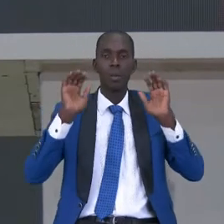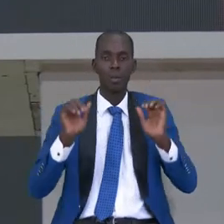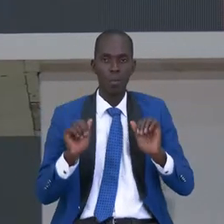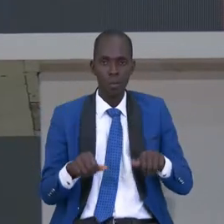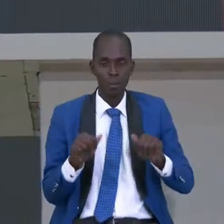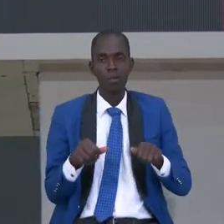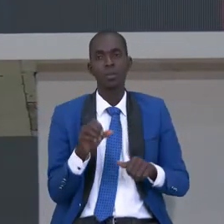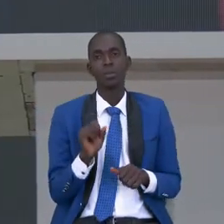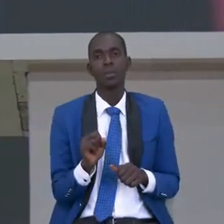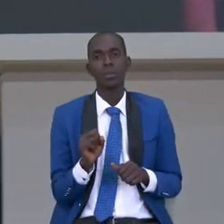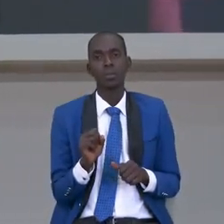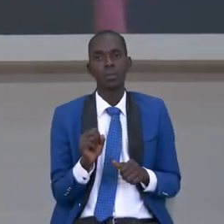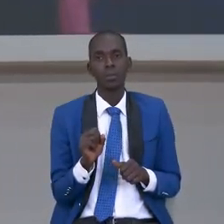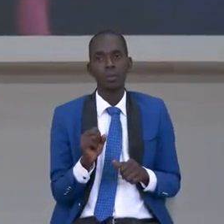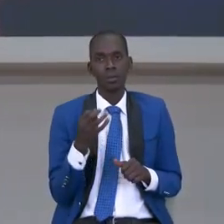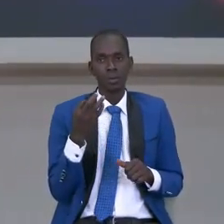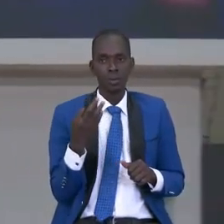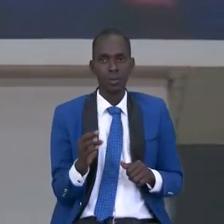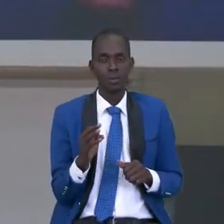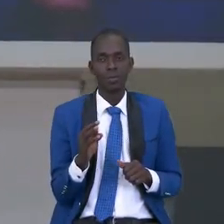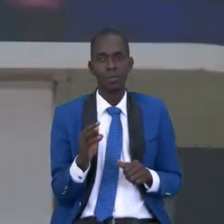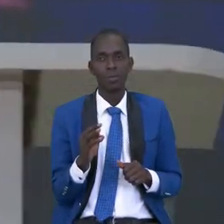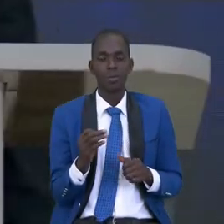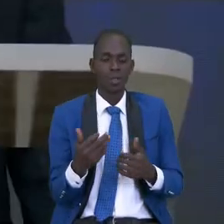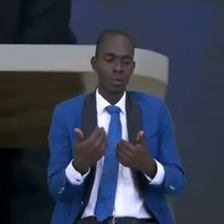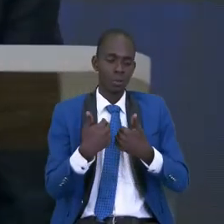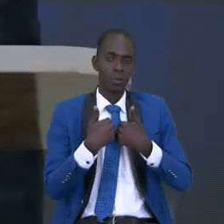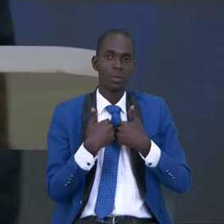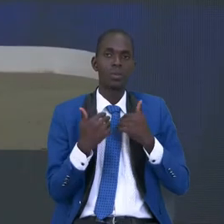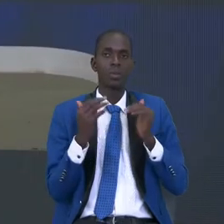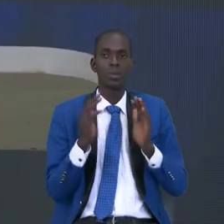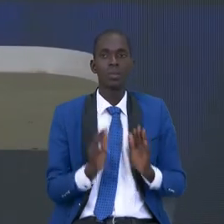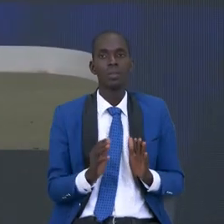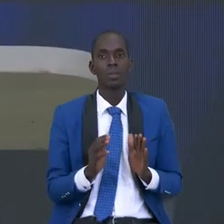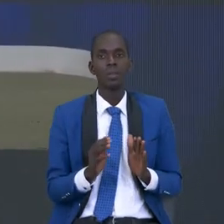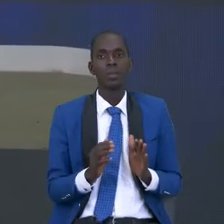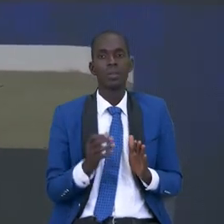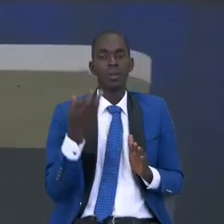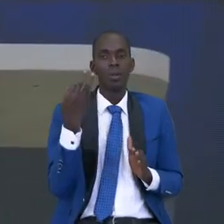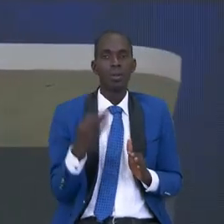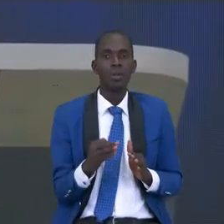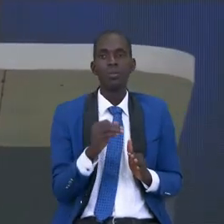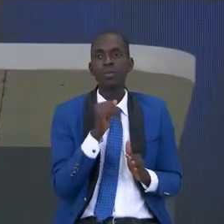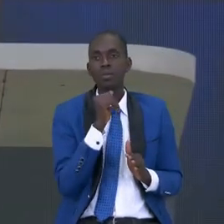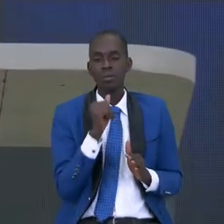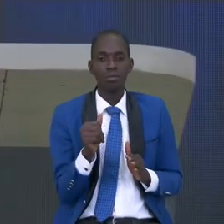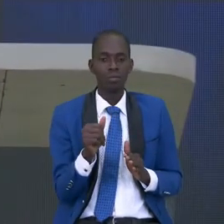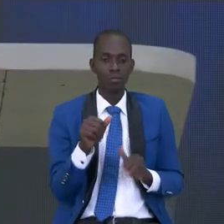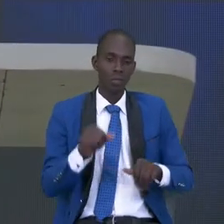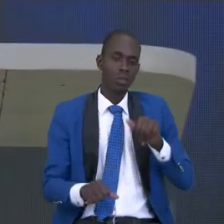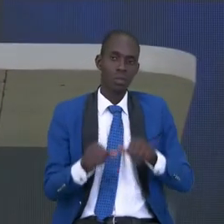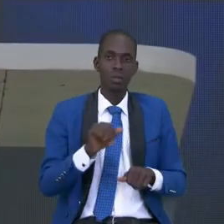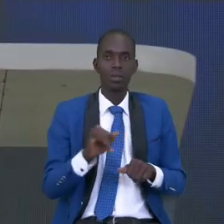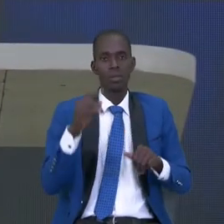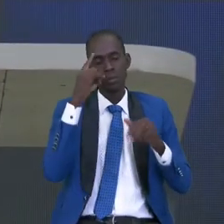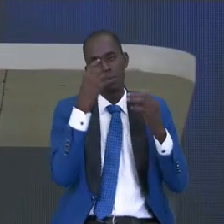possibilities of possessors of unwavering faith.